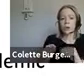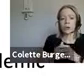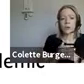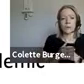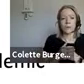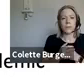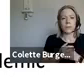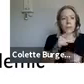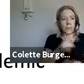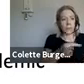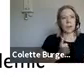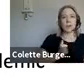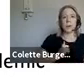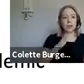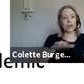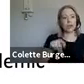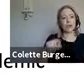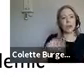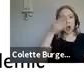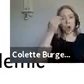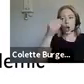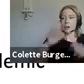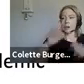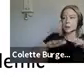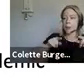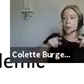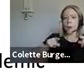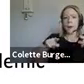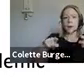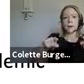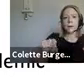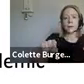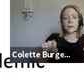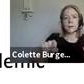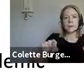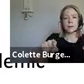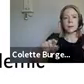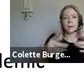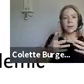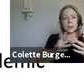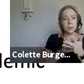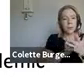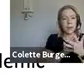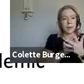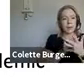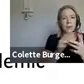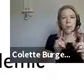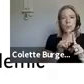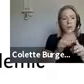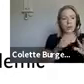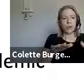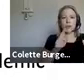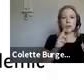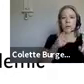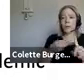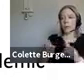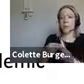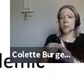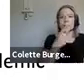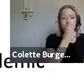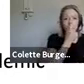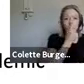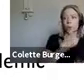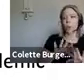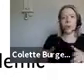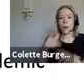ways, similar rates, similar amounts, and it begins to paint children as capable or not capable. Next slide,